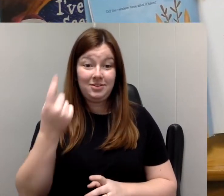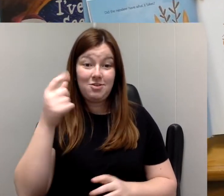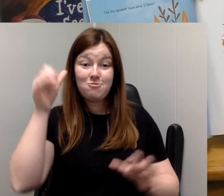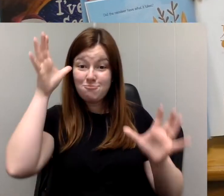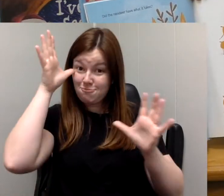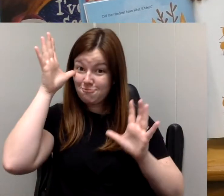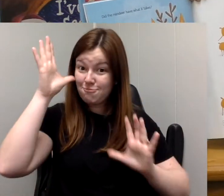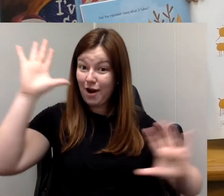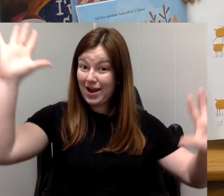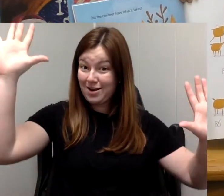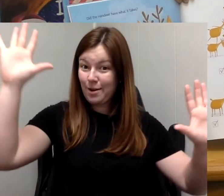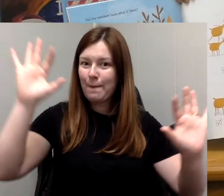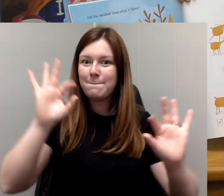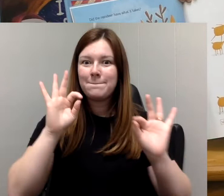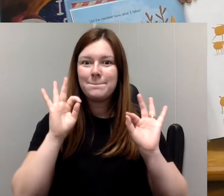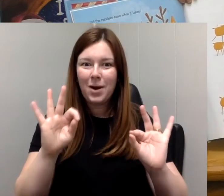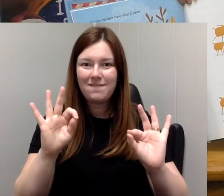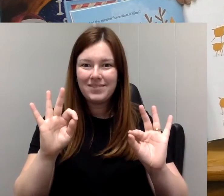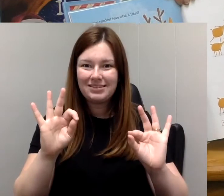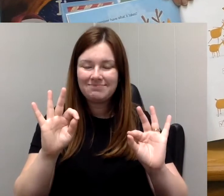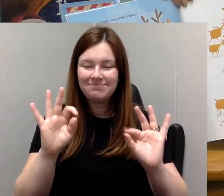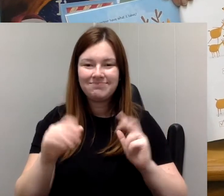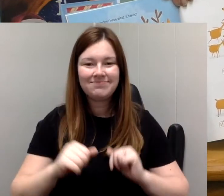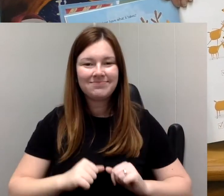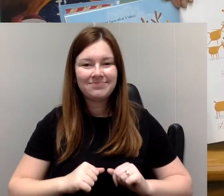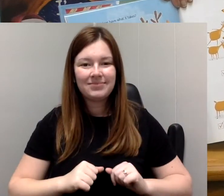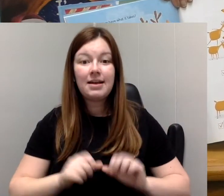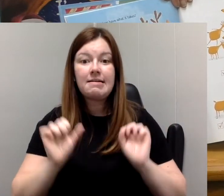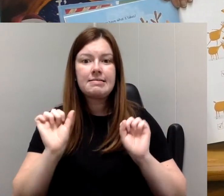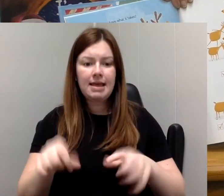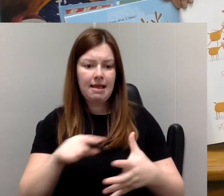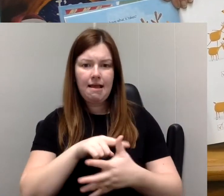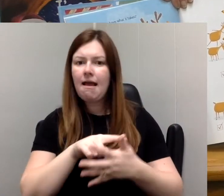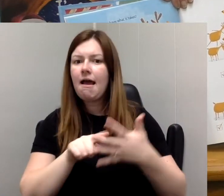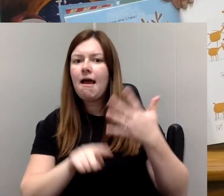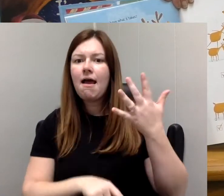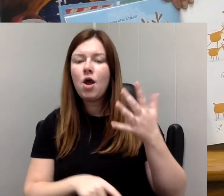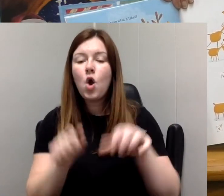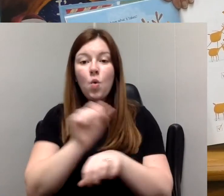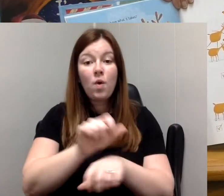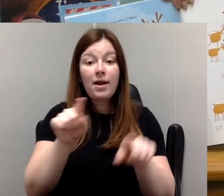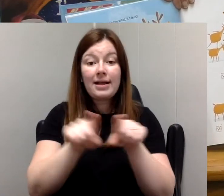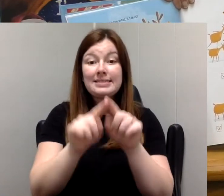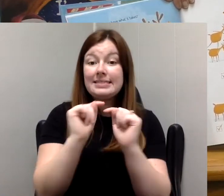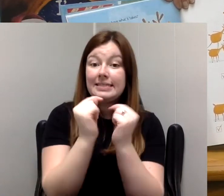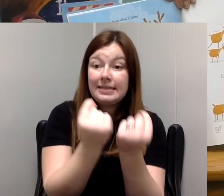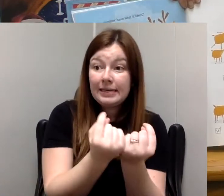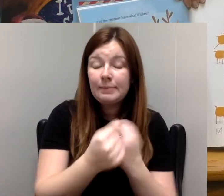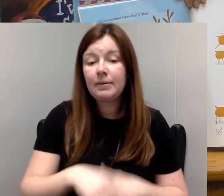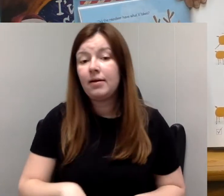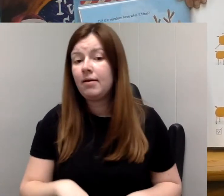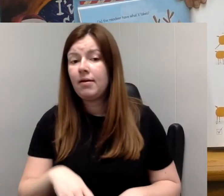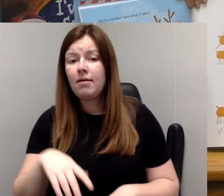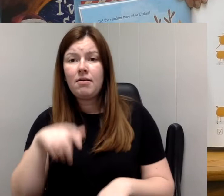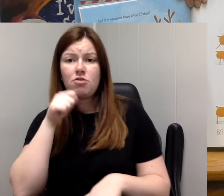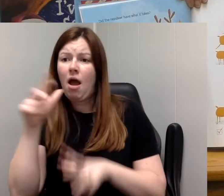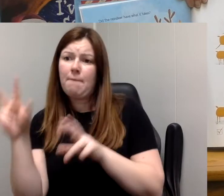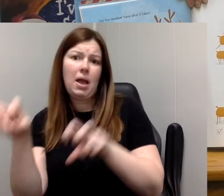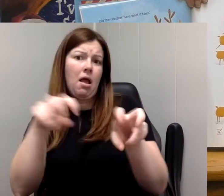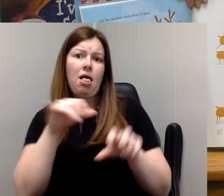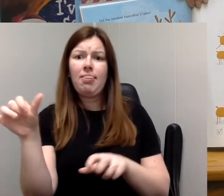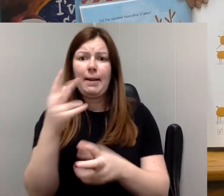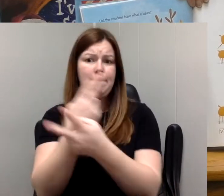But the reindeer have what it takes. Work as a team, not as bouncy as